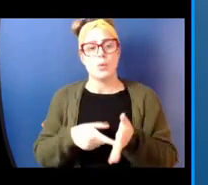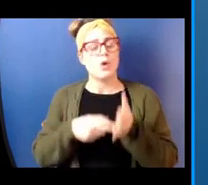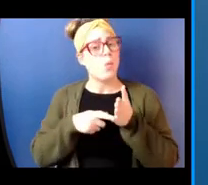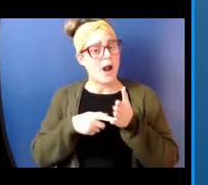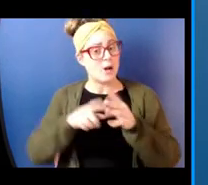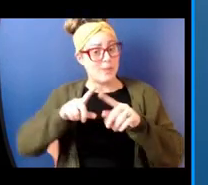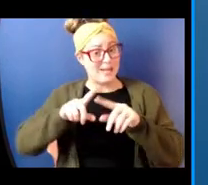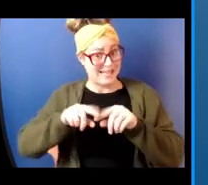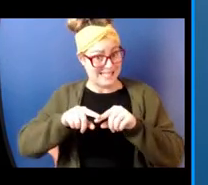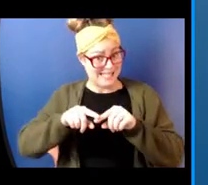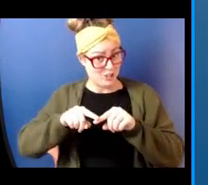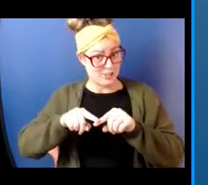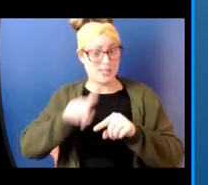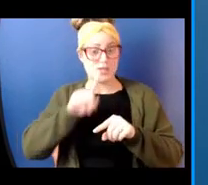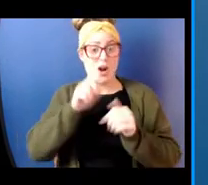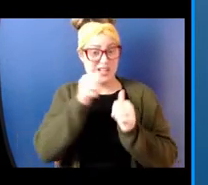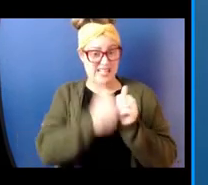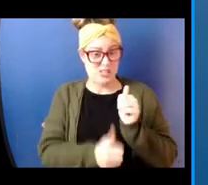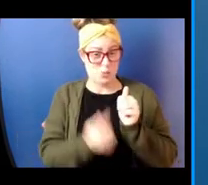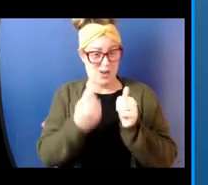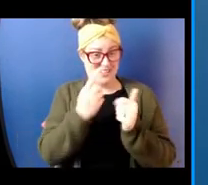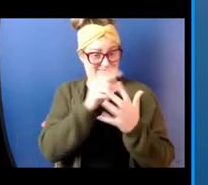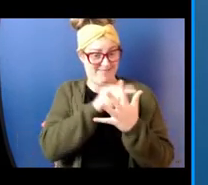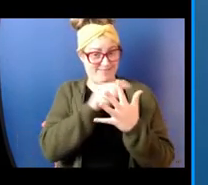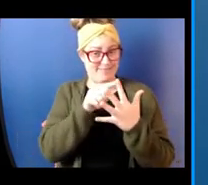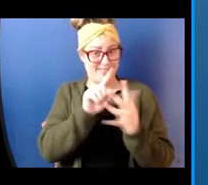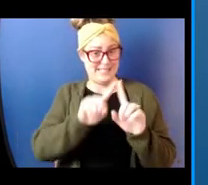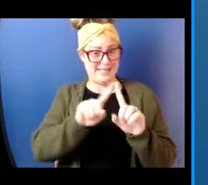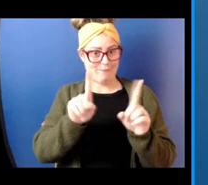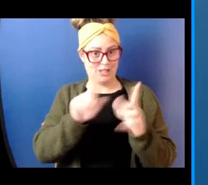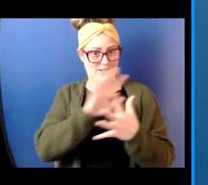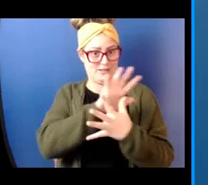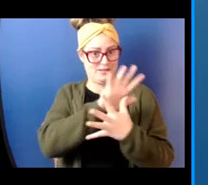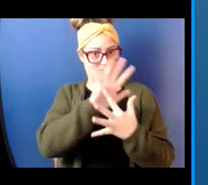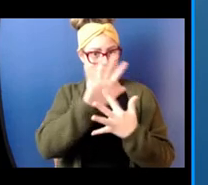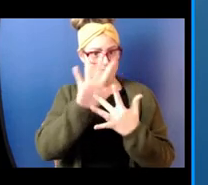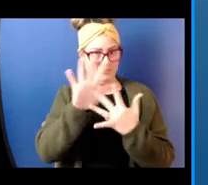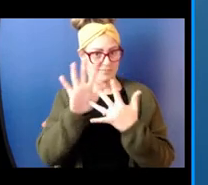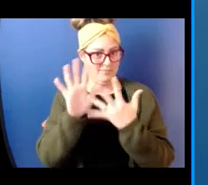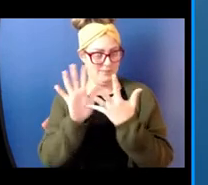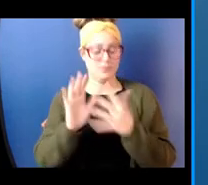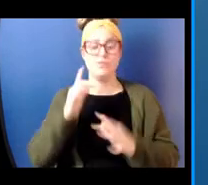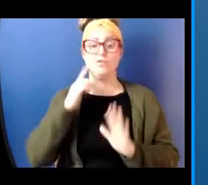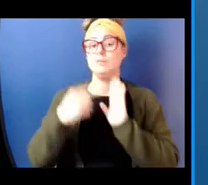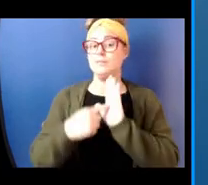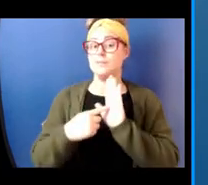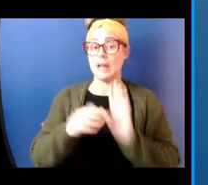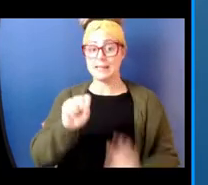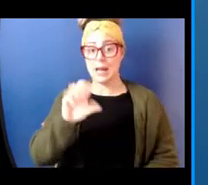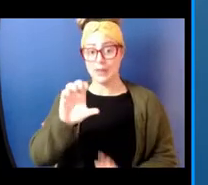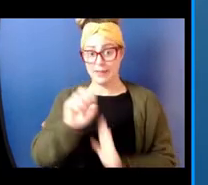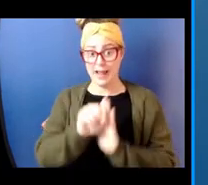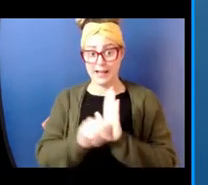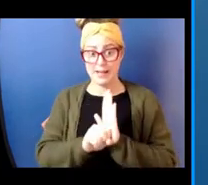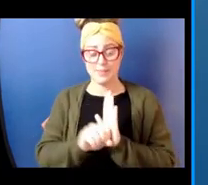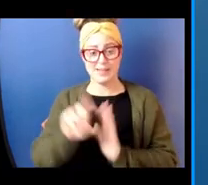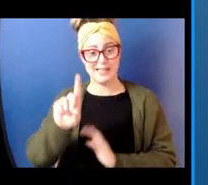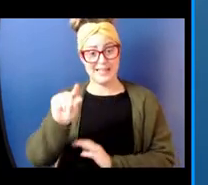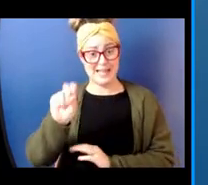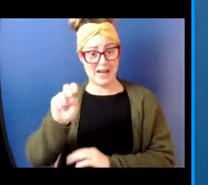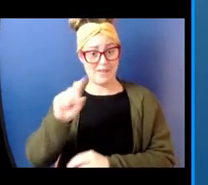are different for each state so for example for South Carolina the date of the